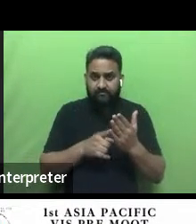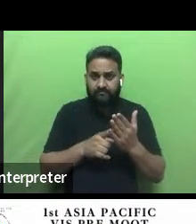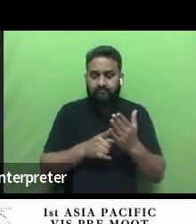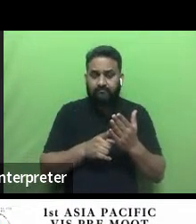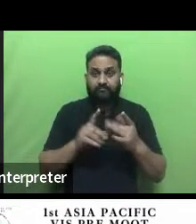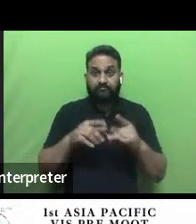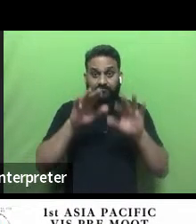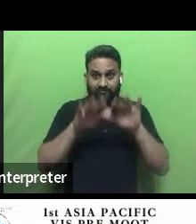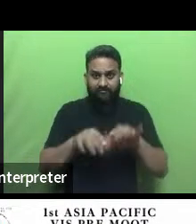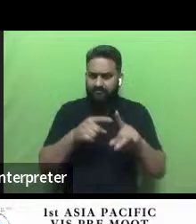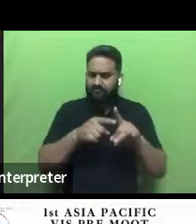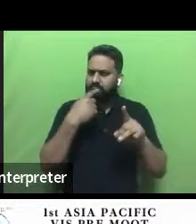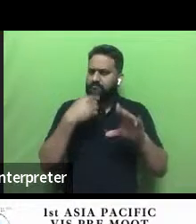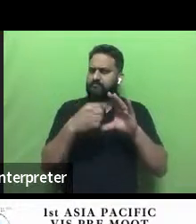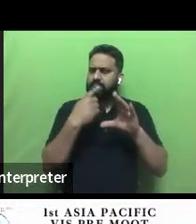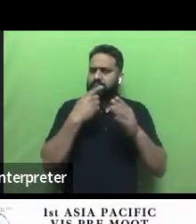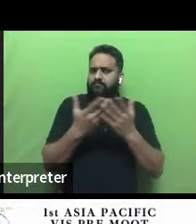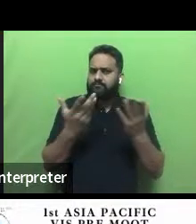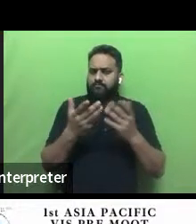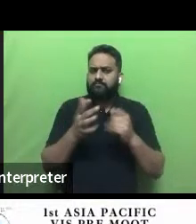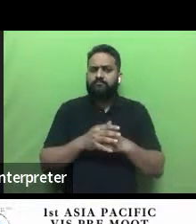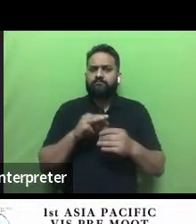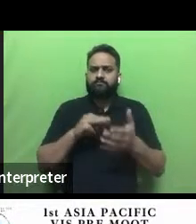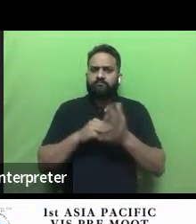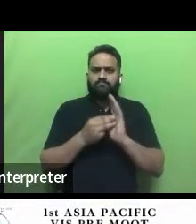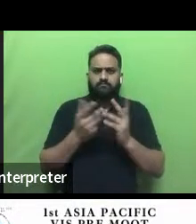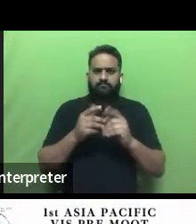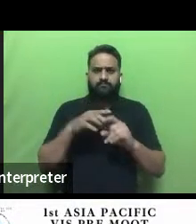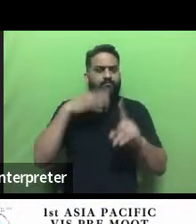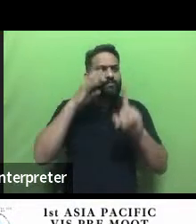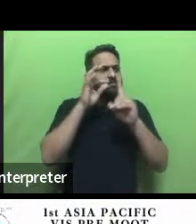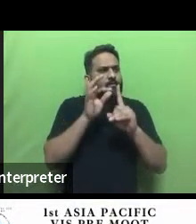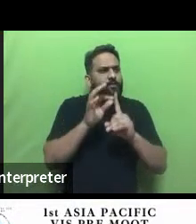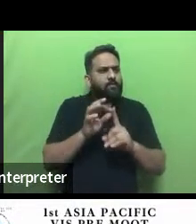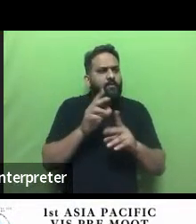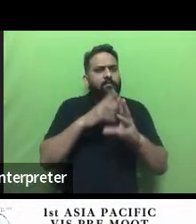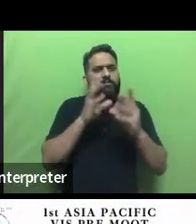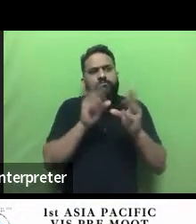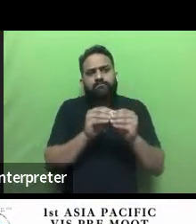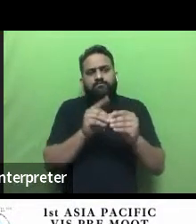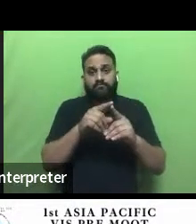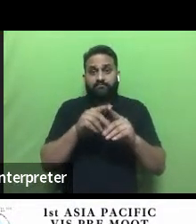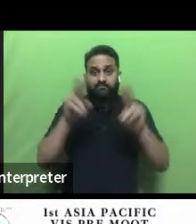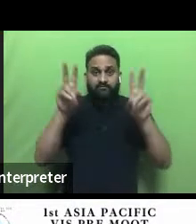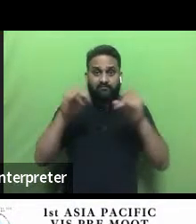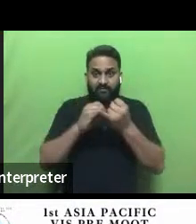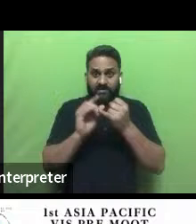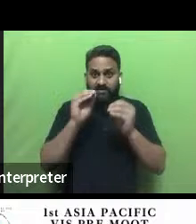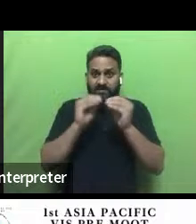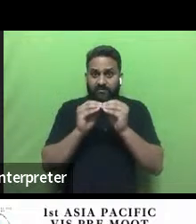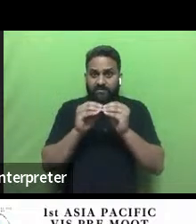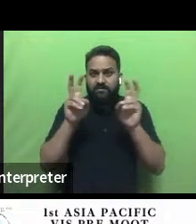email can be construed objectively to evidence an intention to be bound. The subject line is purchase offer,